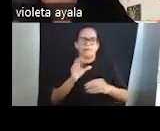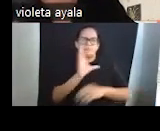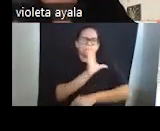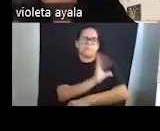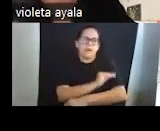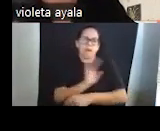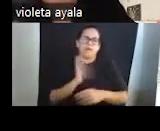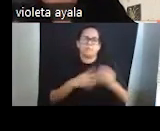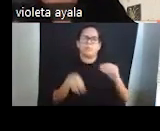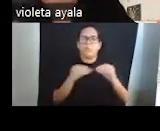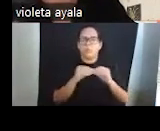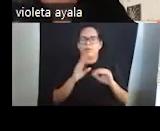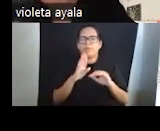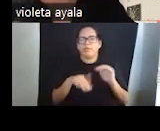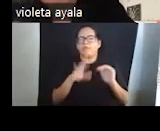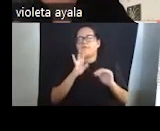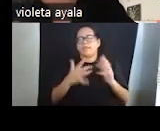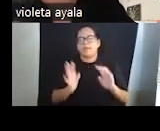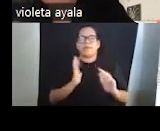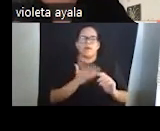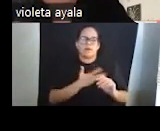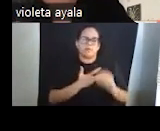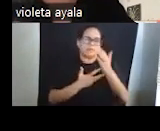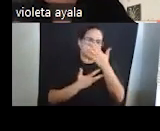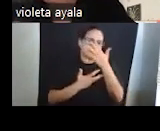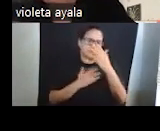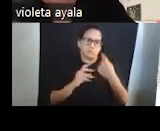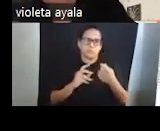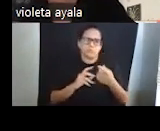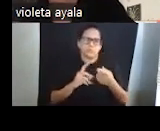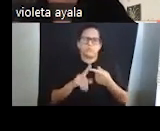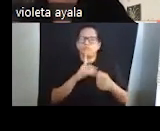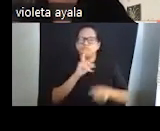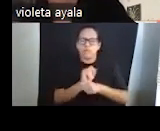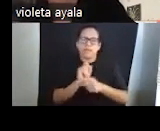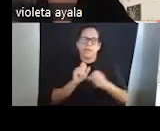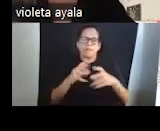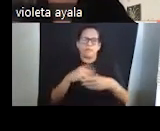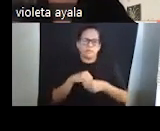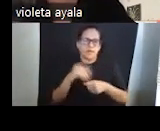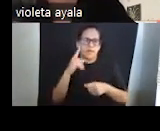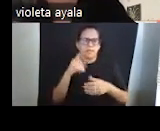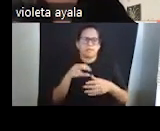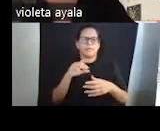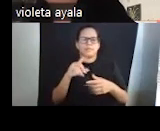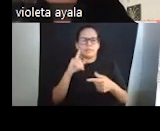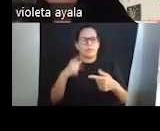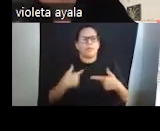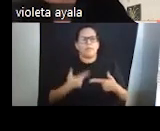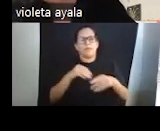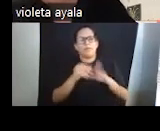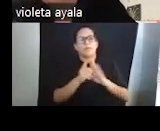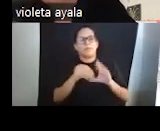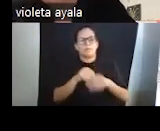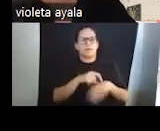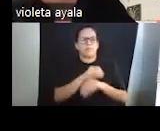more than really allowing us to fully participate. I think that we live in a moment in time where no